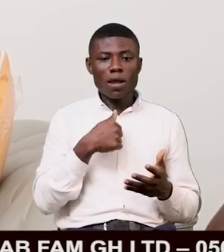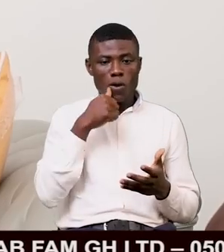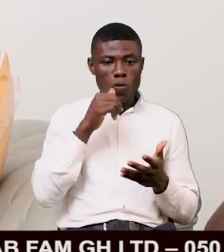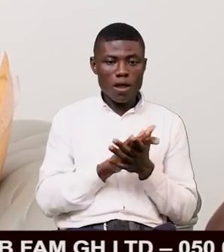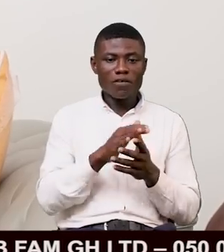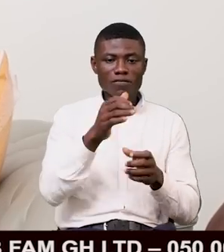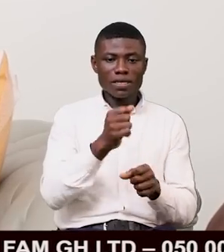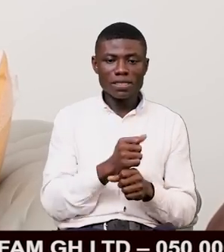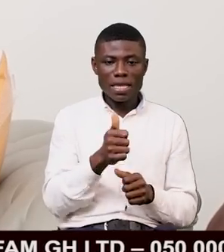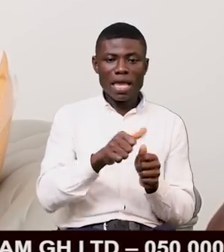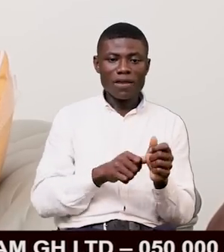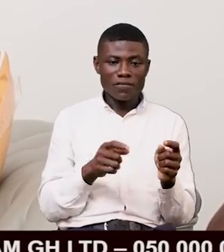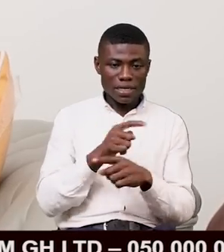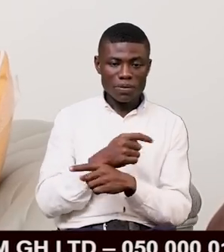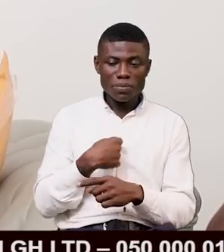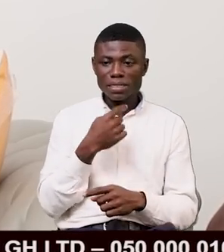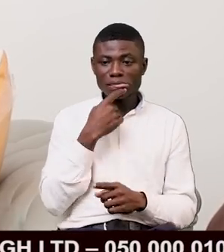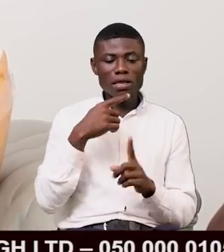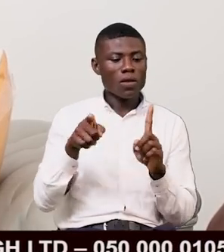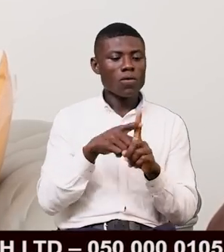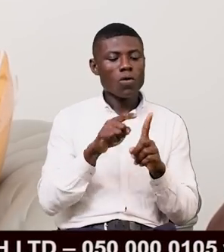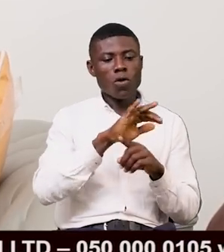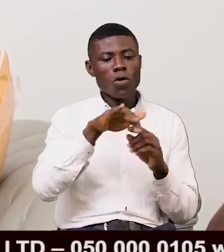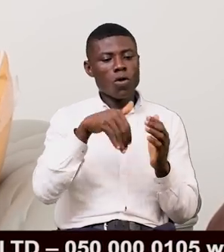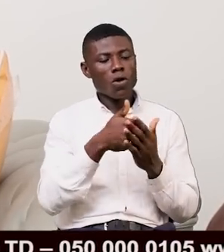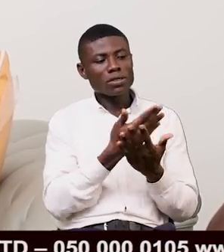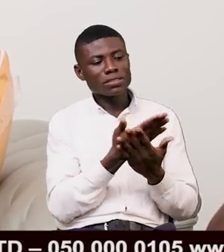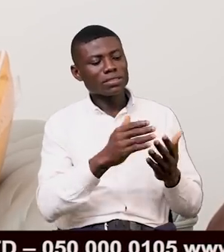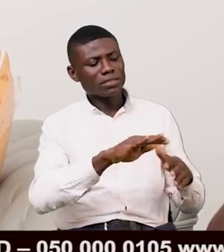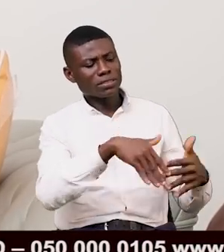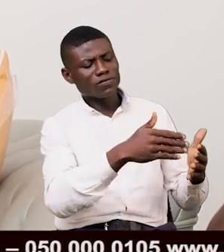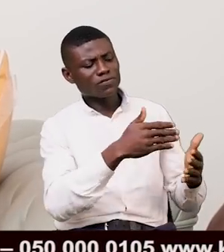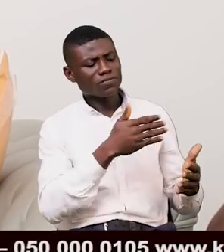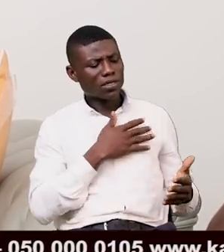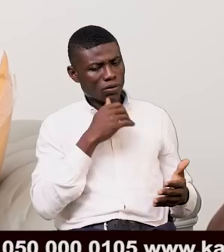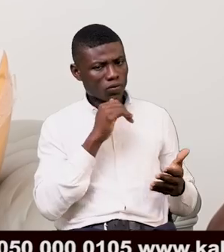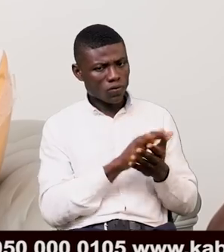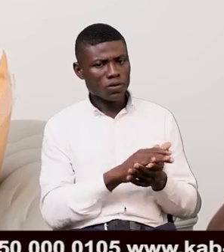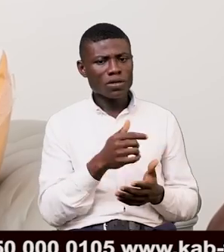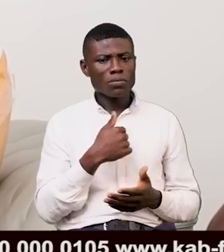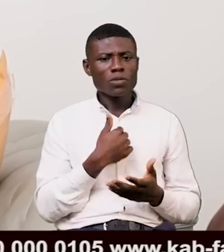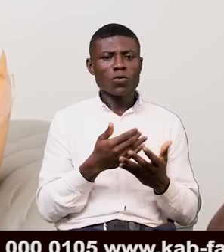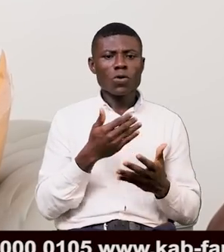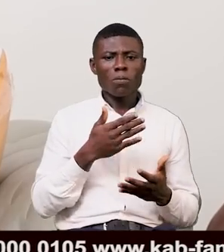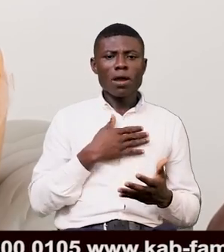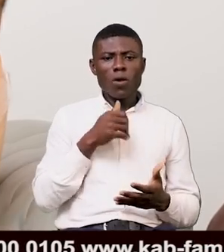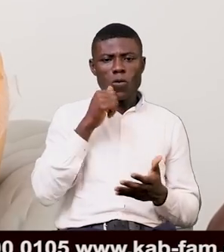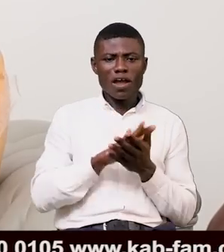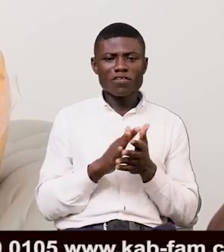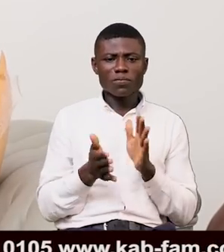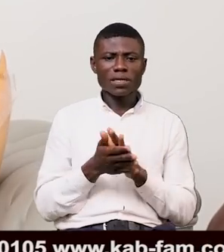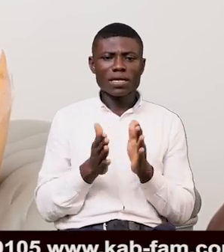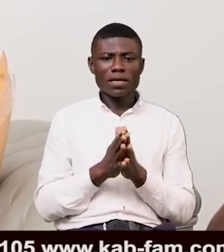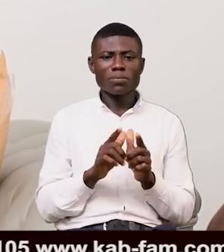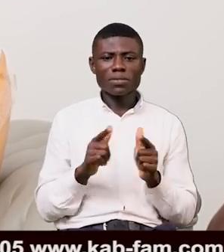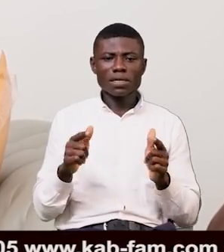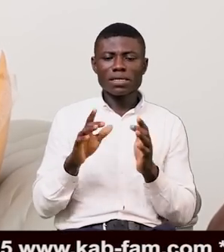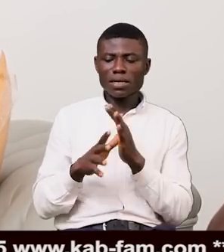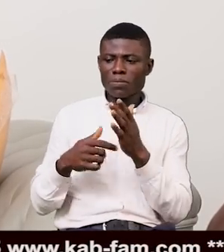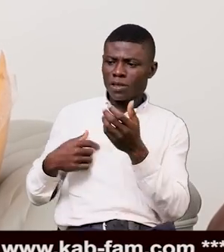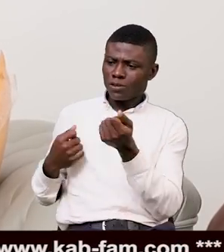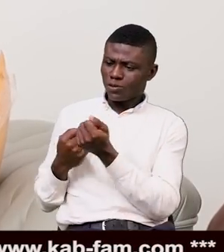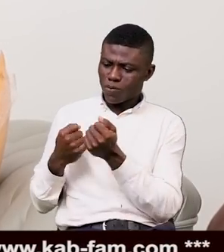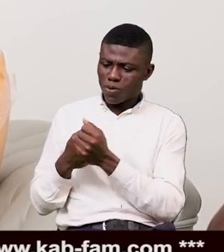say, ma de bia me ka. Me say, are the papa bia embran ni ho? Me pese o numum onye kese. Na me